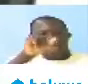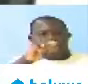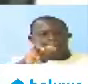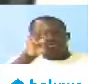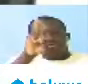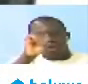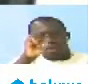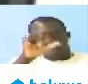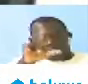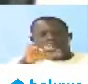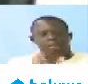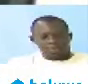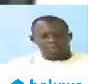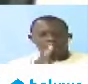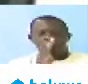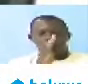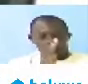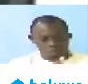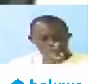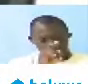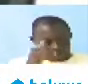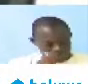Samuel Doe promised to topple him.